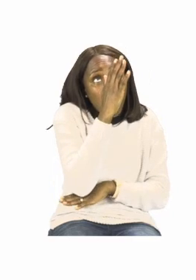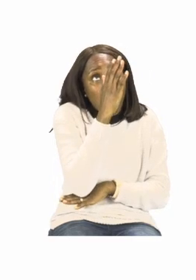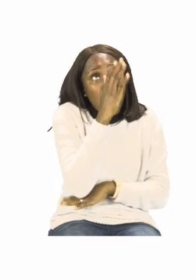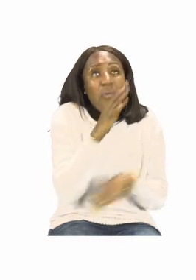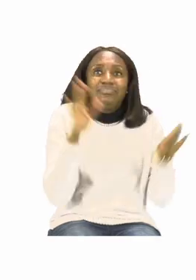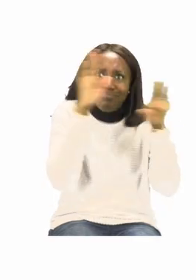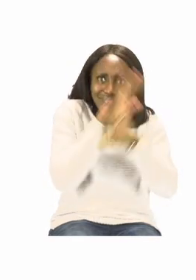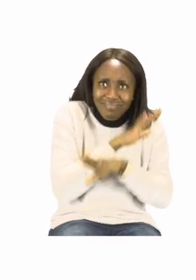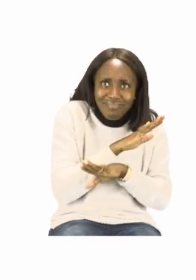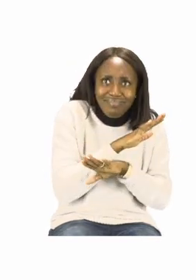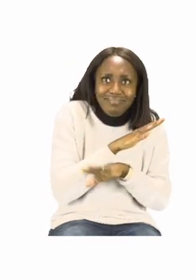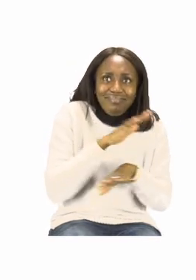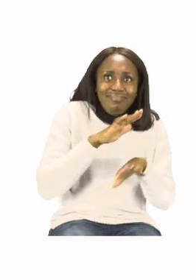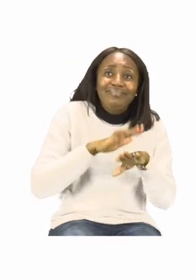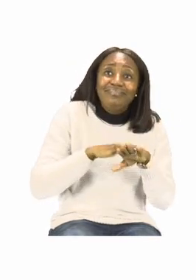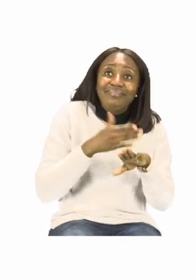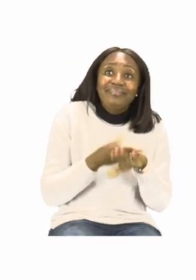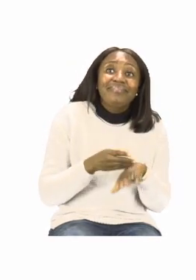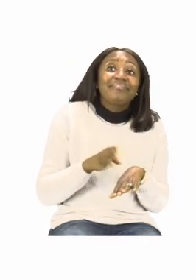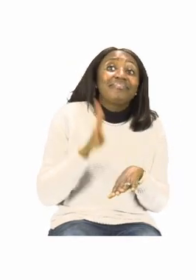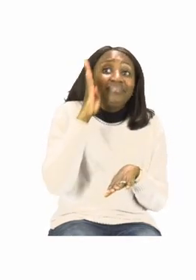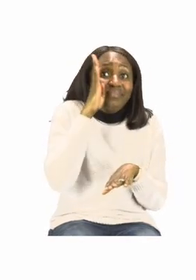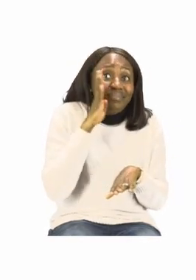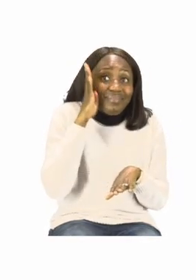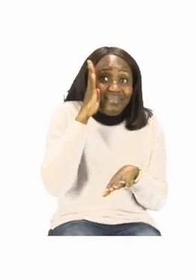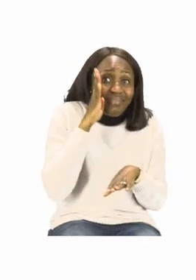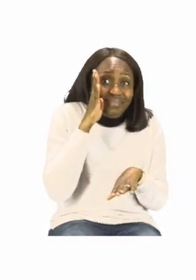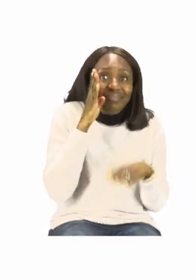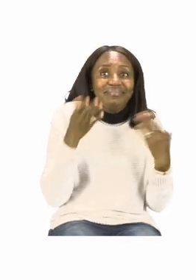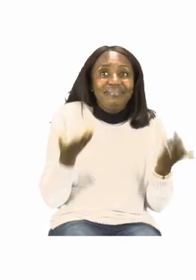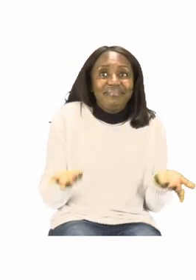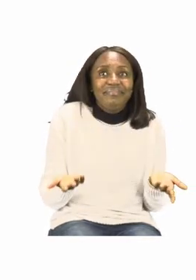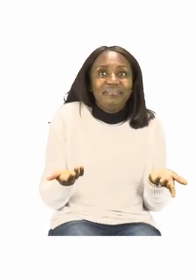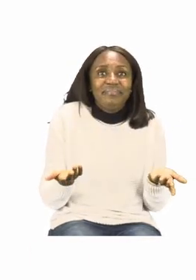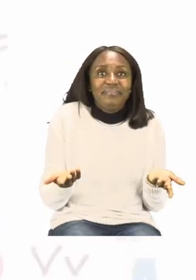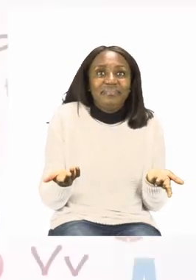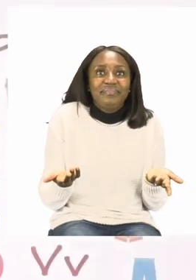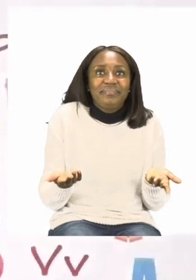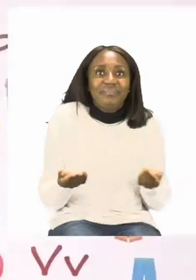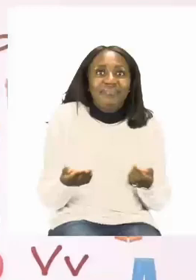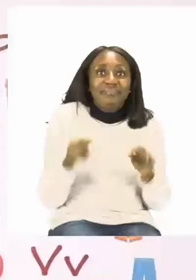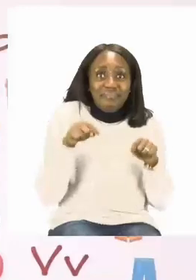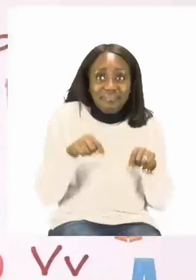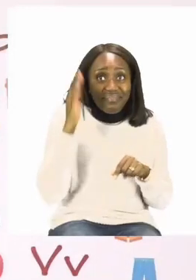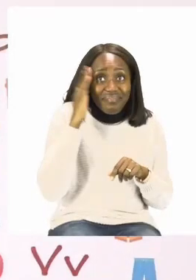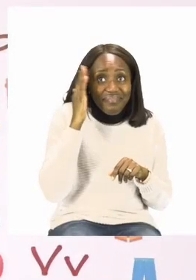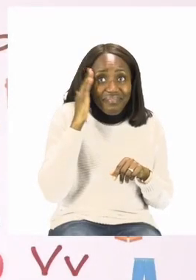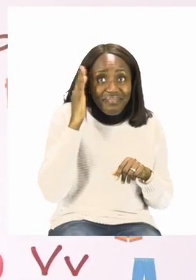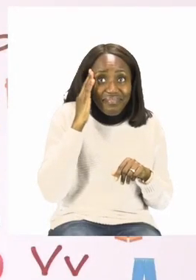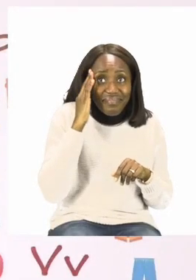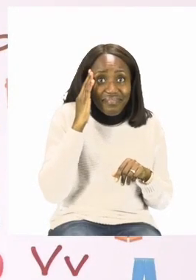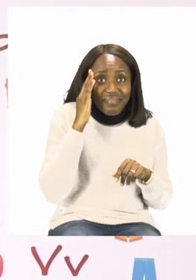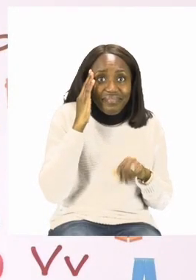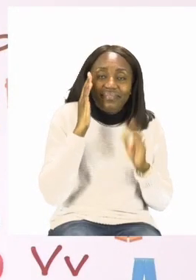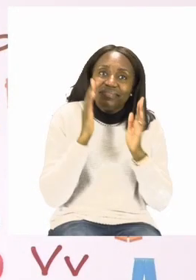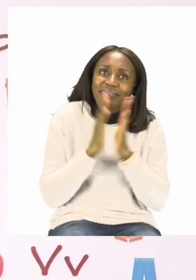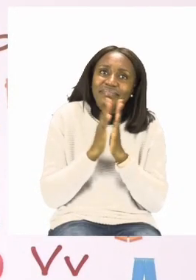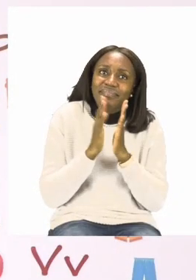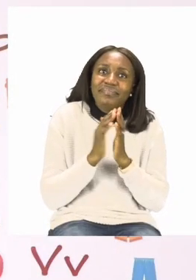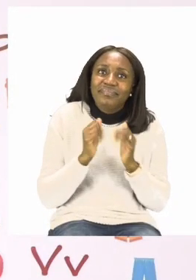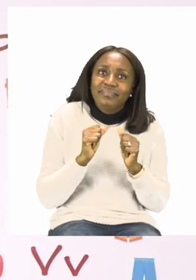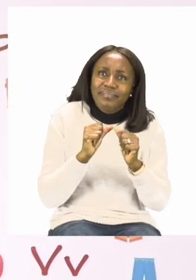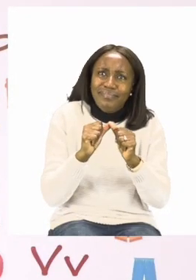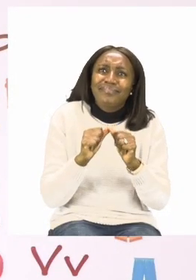meal. So now that we know our vocabulary words and what they mean, boys and girls, I would like to encourage you to continue using